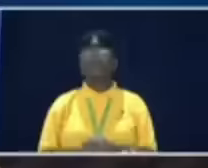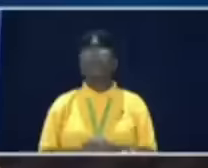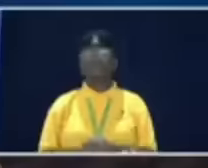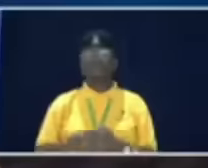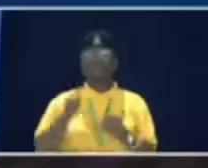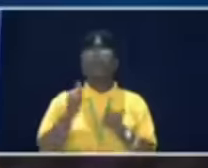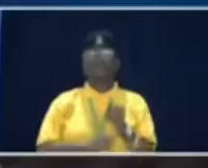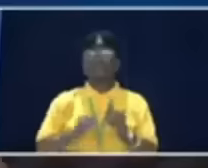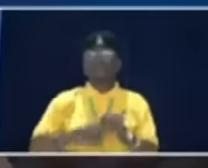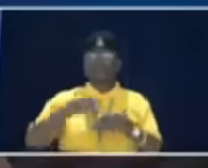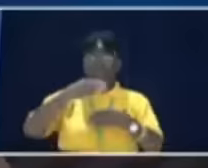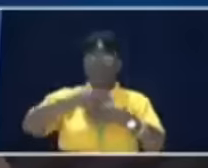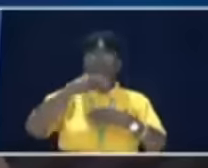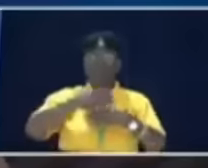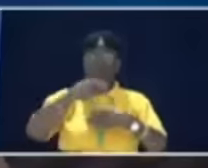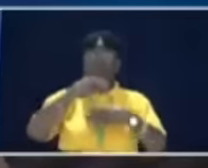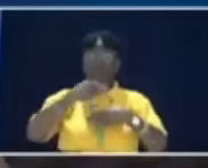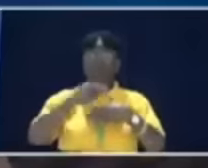Every wall of Jericho